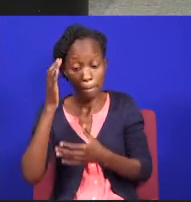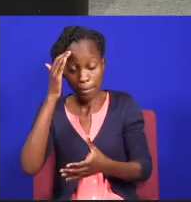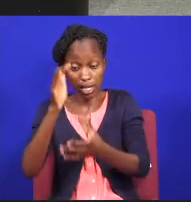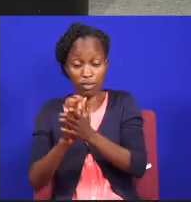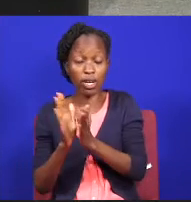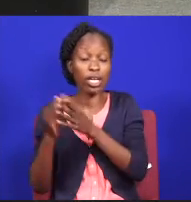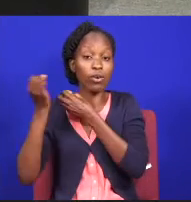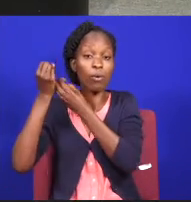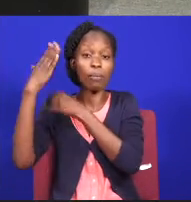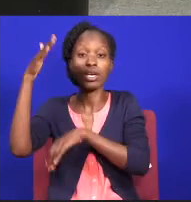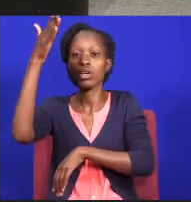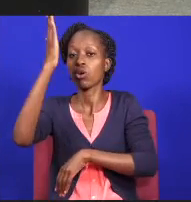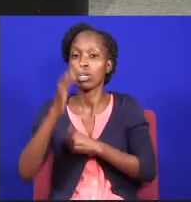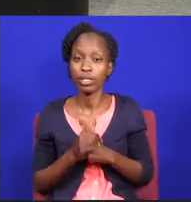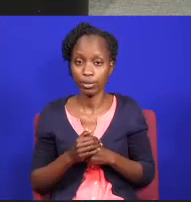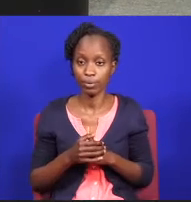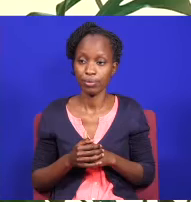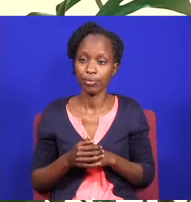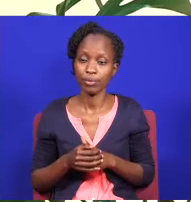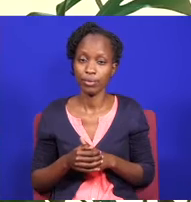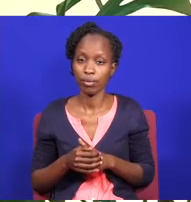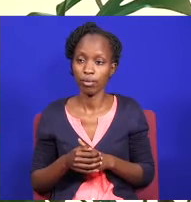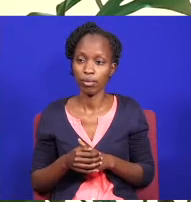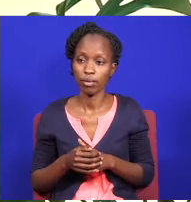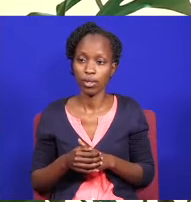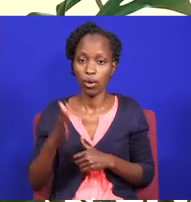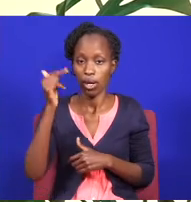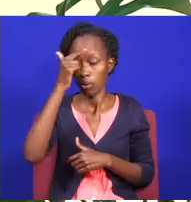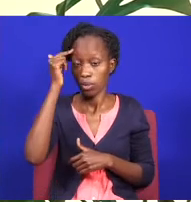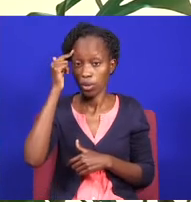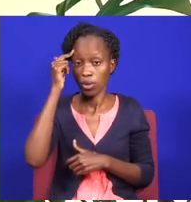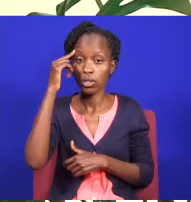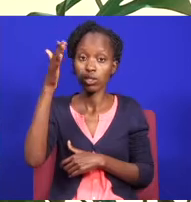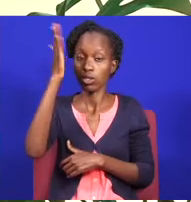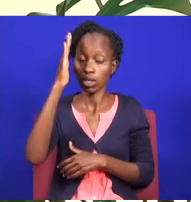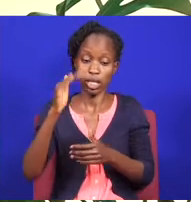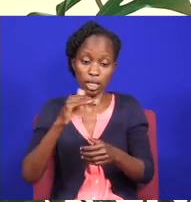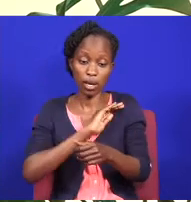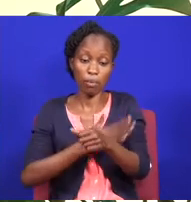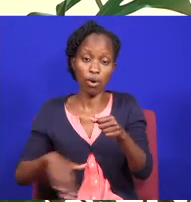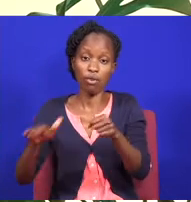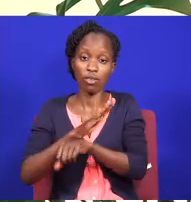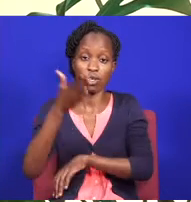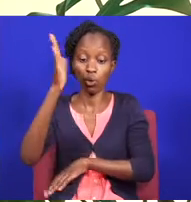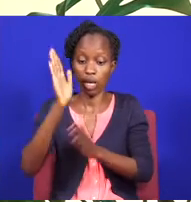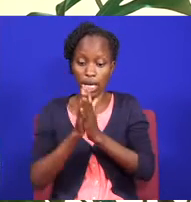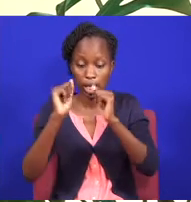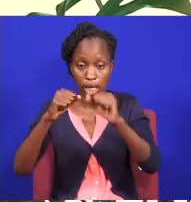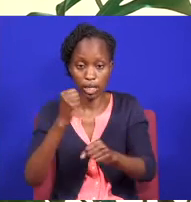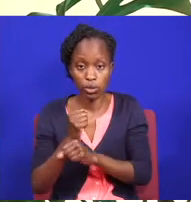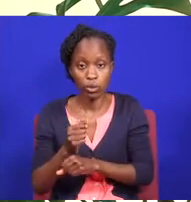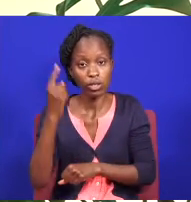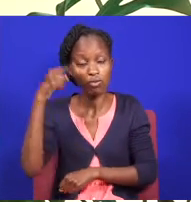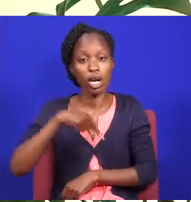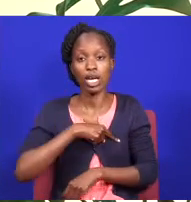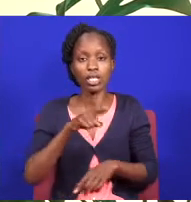to believe and obey God because he is a powerful God and he can do it for us. Kiama, what are you